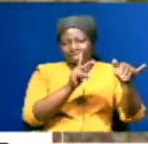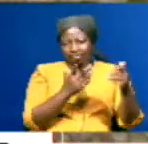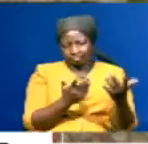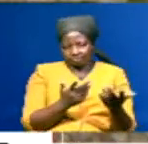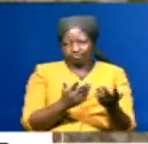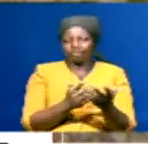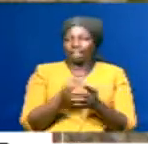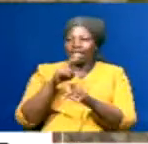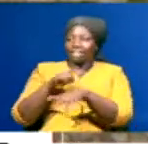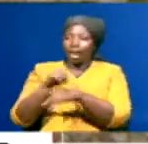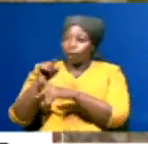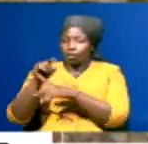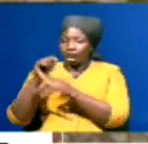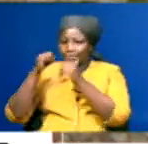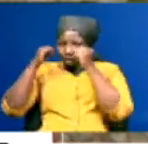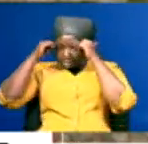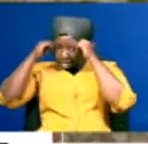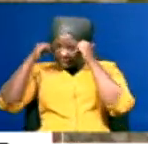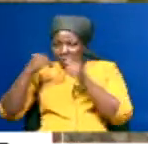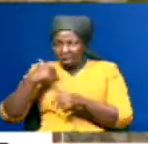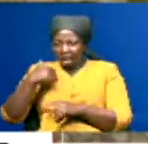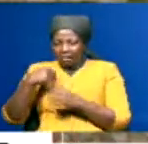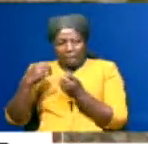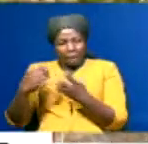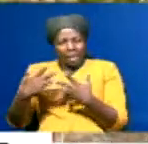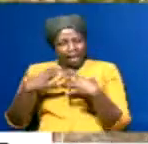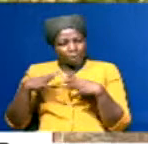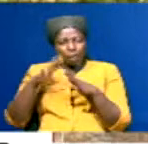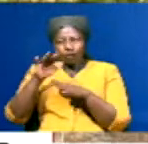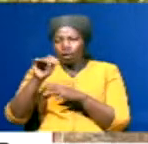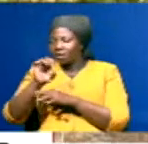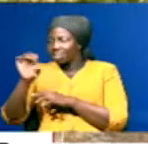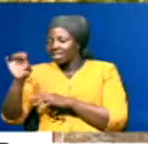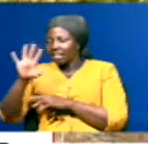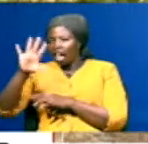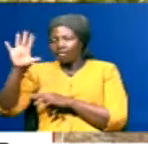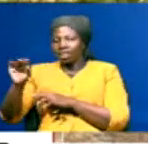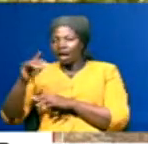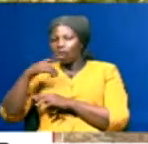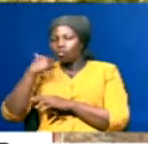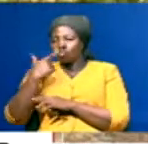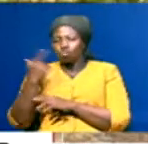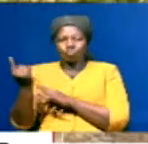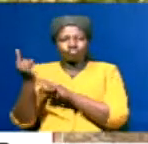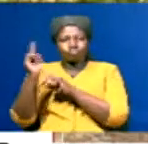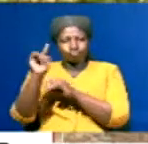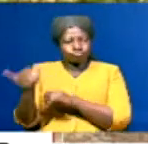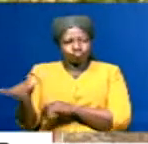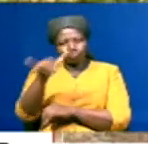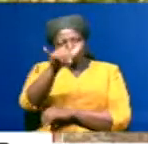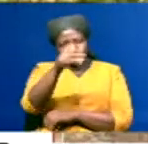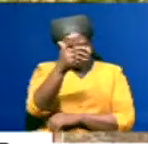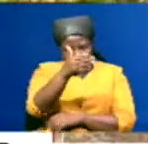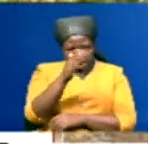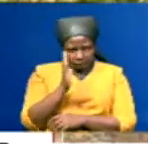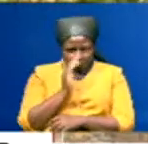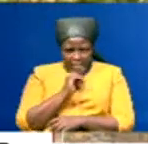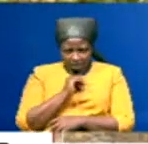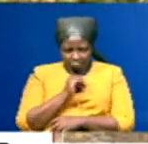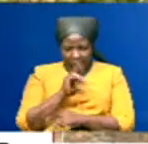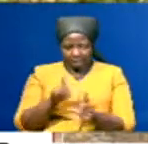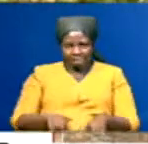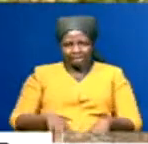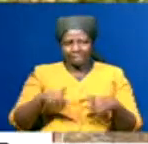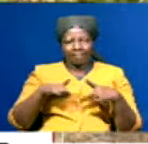studying, there were lots, you know, there were many people from East Africa who were there, living in London,